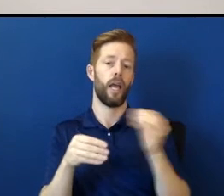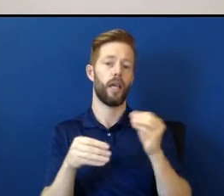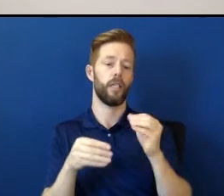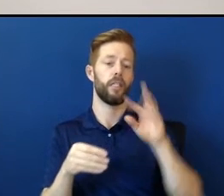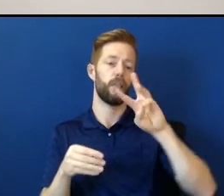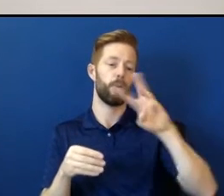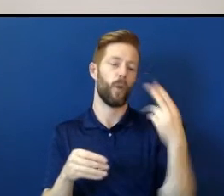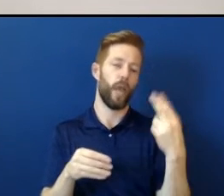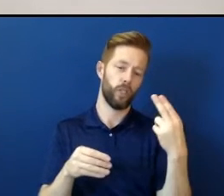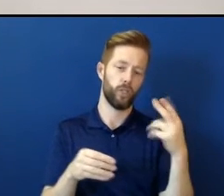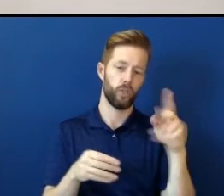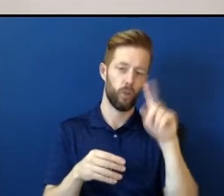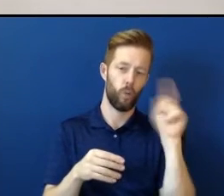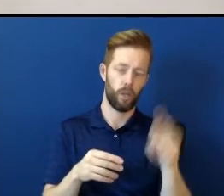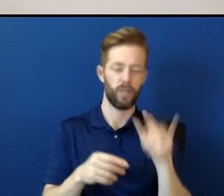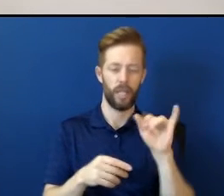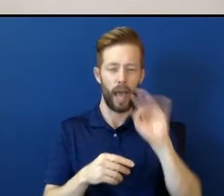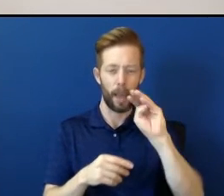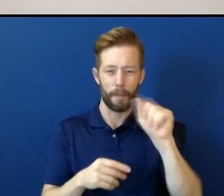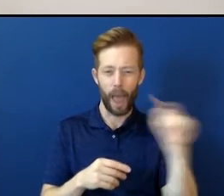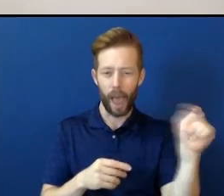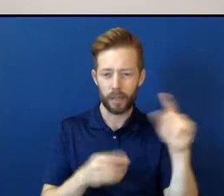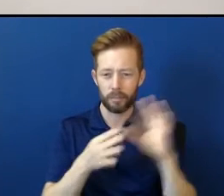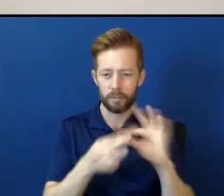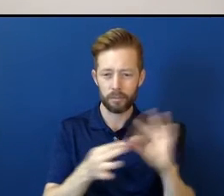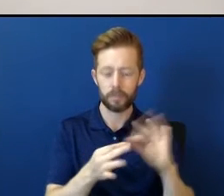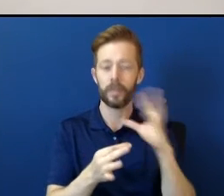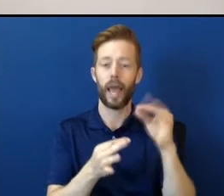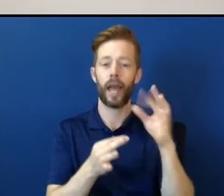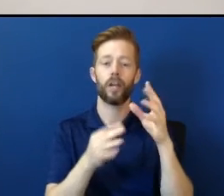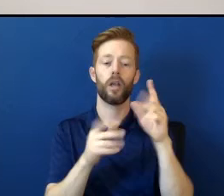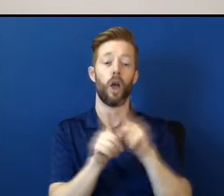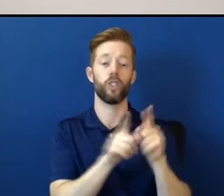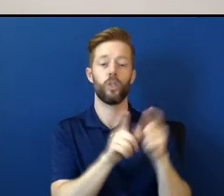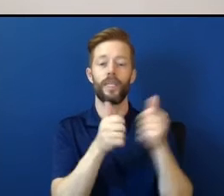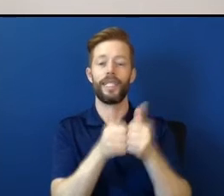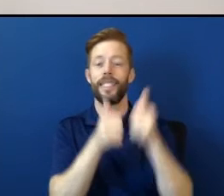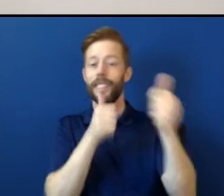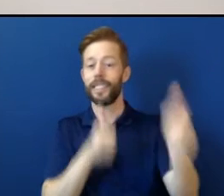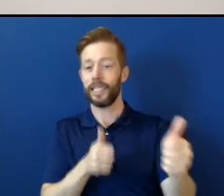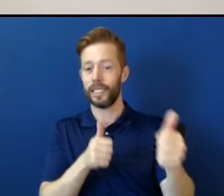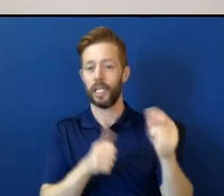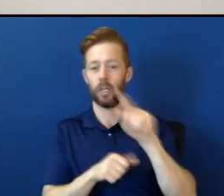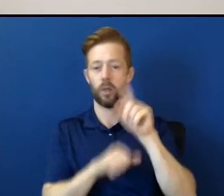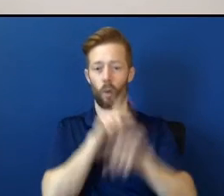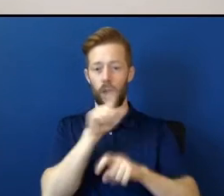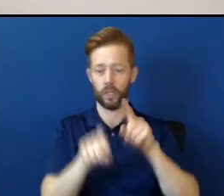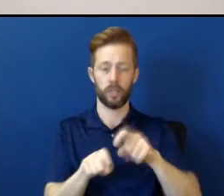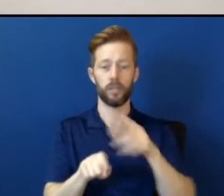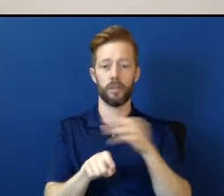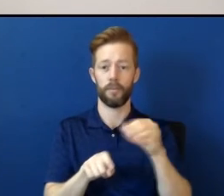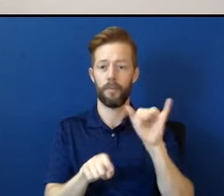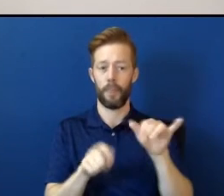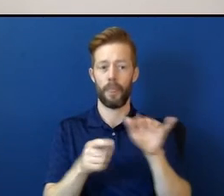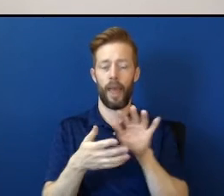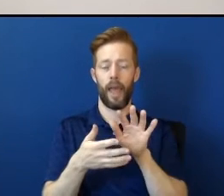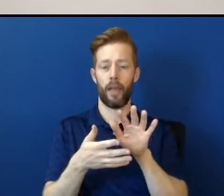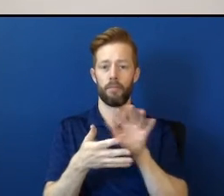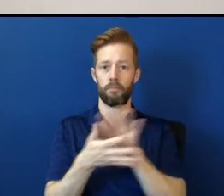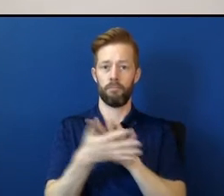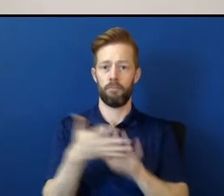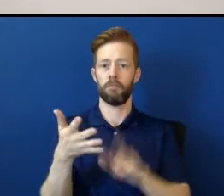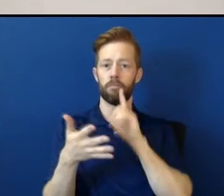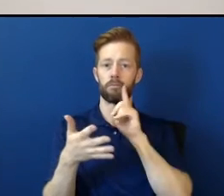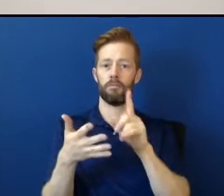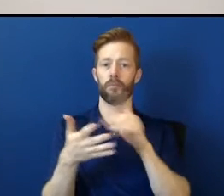the WH questions that Matt was talking about, and distancing questions. And I think, a lot of that kind of